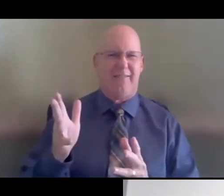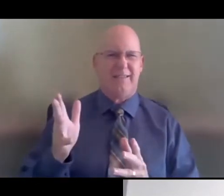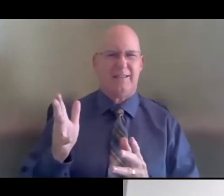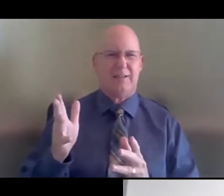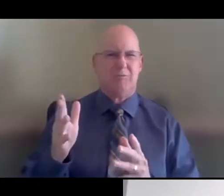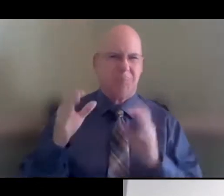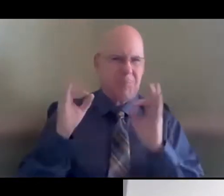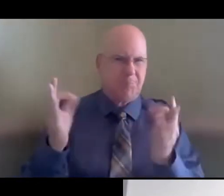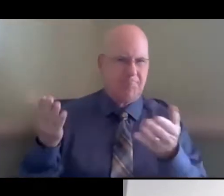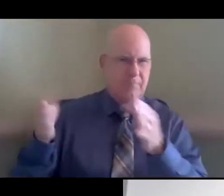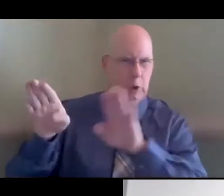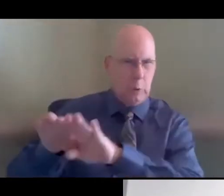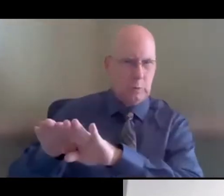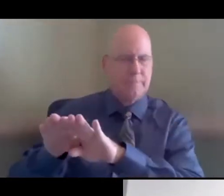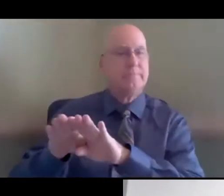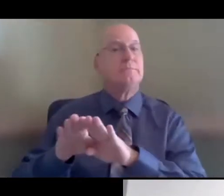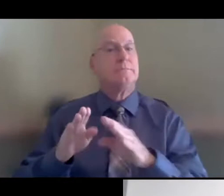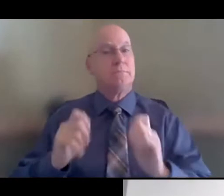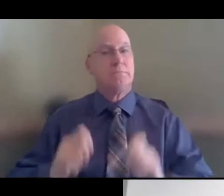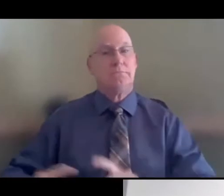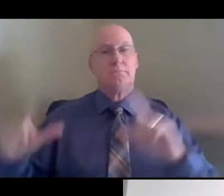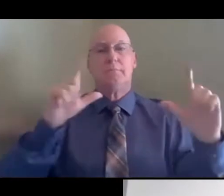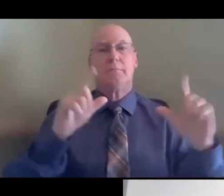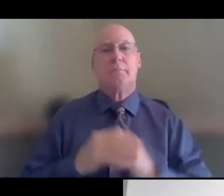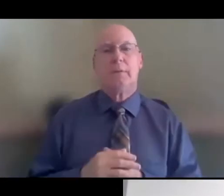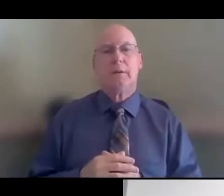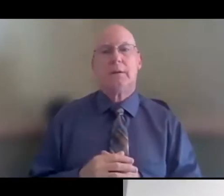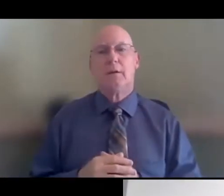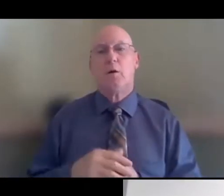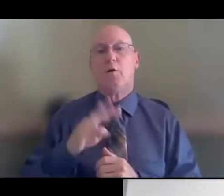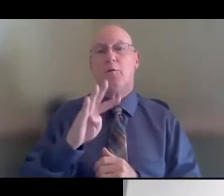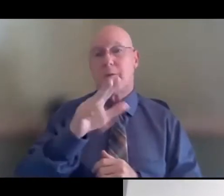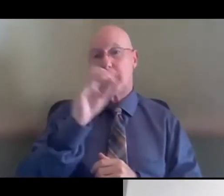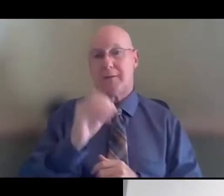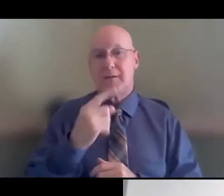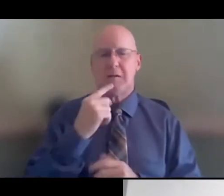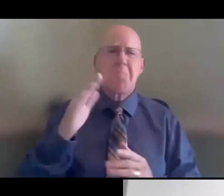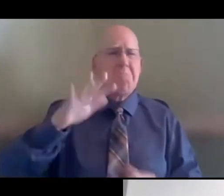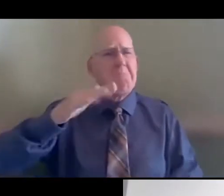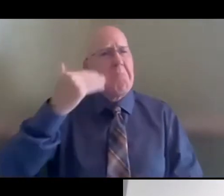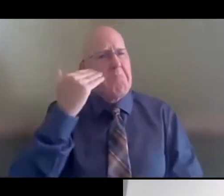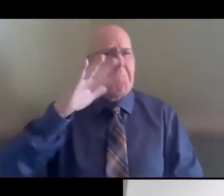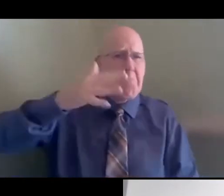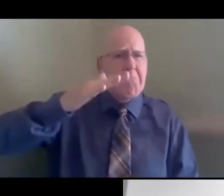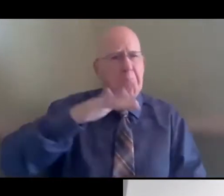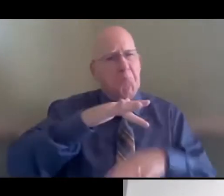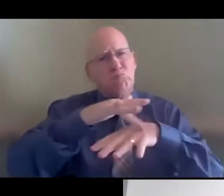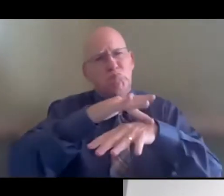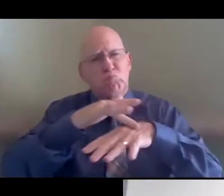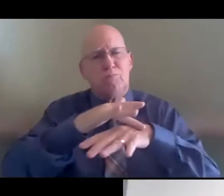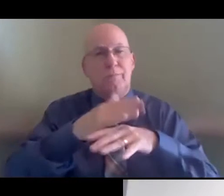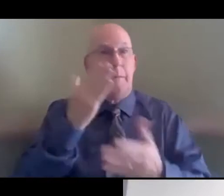Excellent. So I'm going to share these results now, and it looks like 43% of you say somewhat familiar. So perhaps you're joining us today